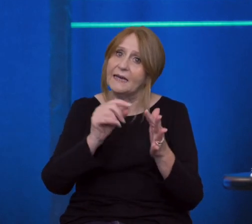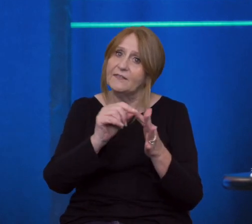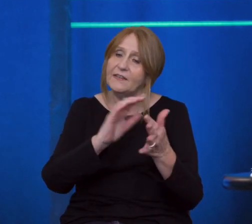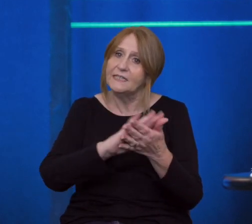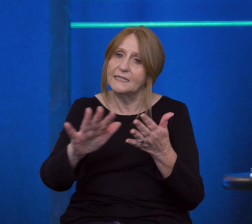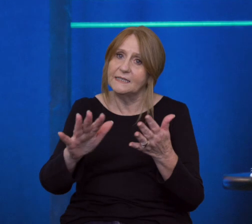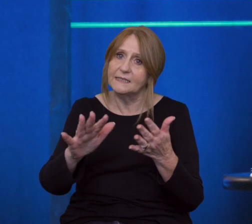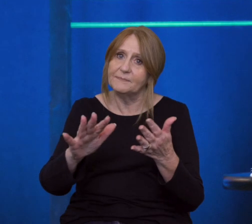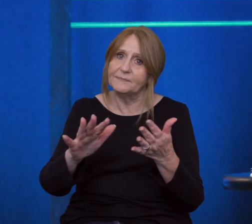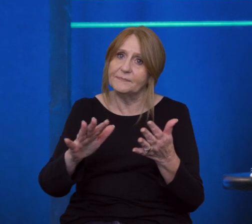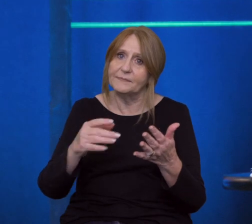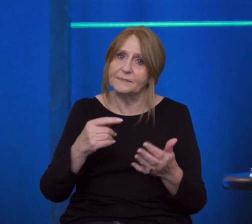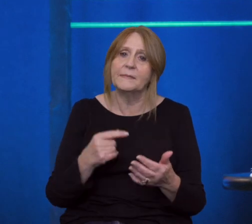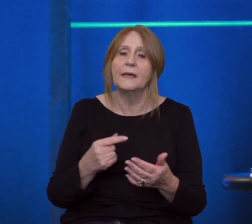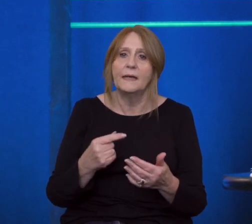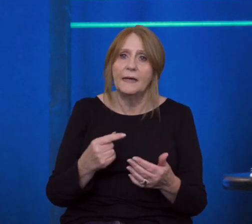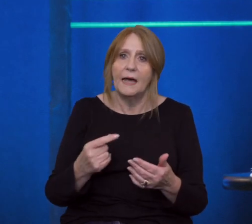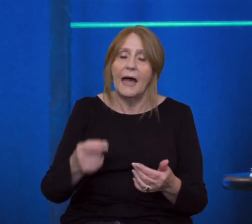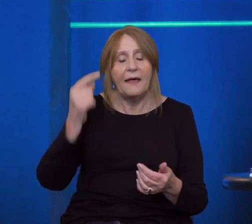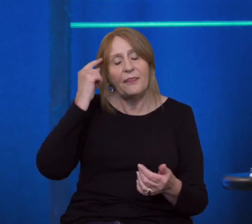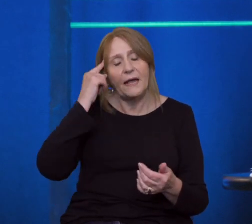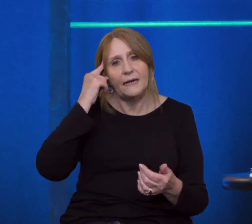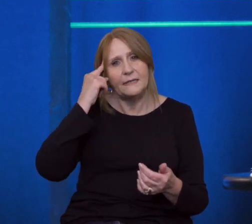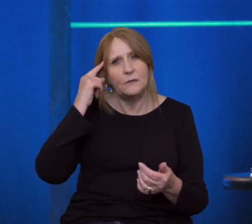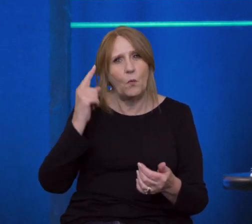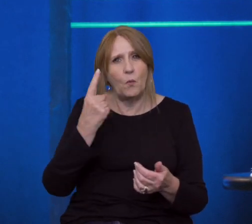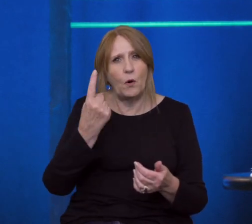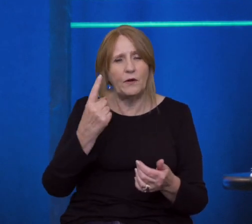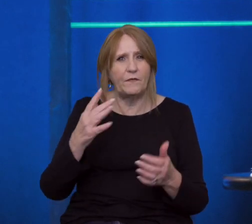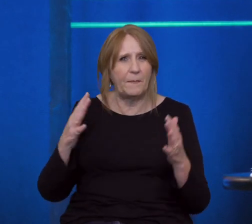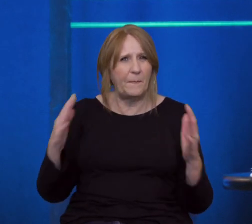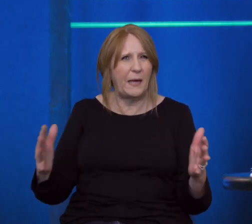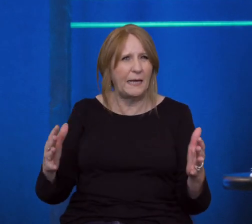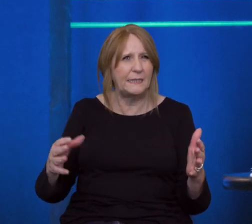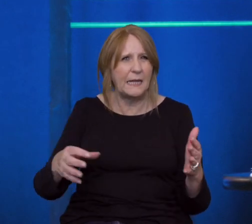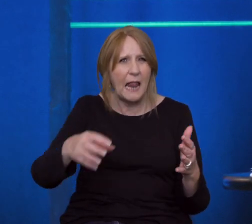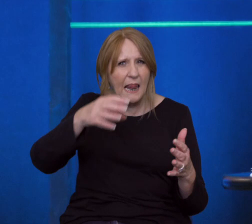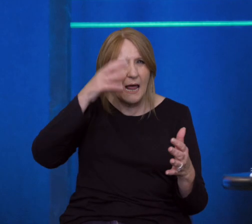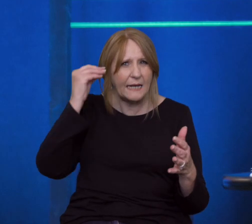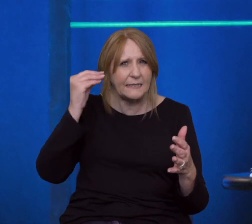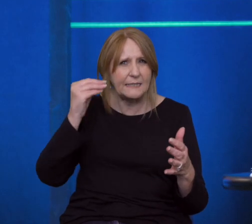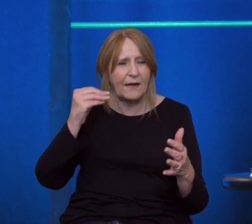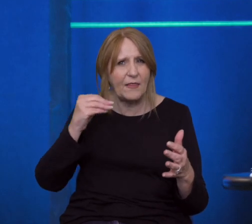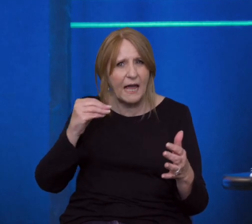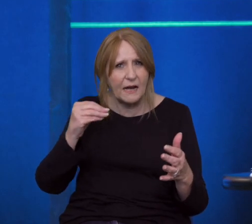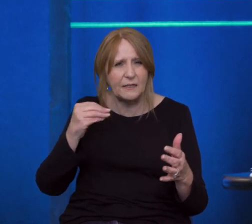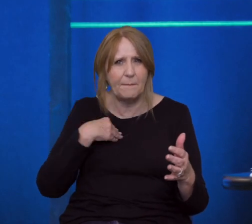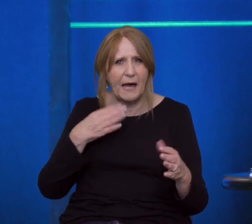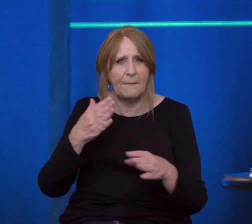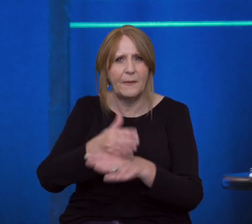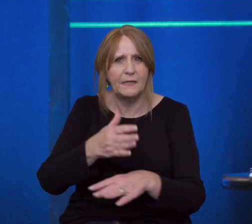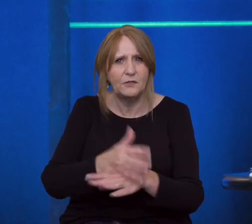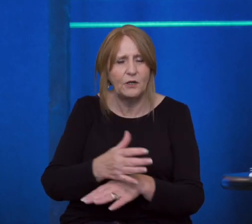this message, The Exchanged Life. I think it's probably one of the biggest lessons I've ever learned in my